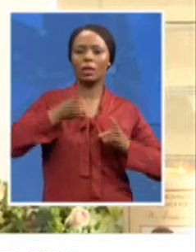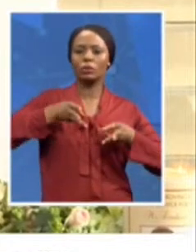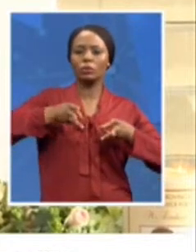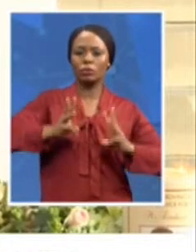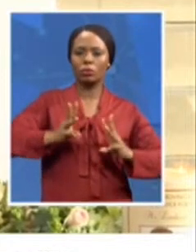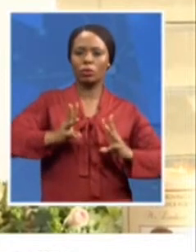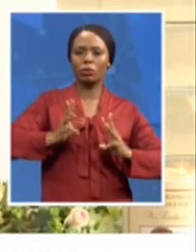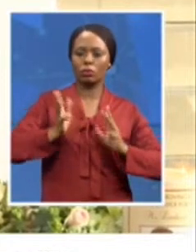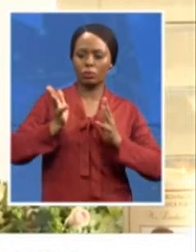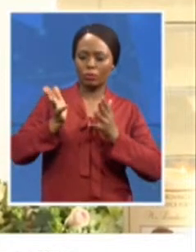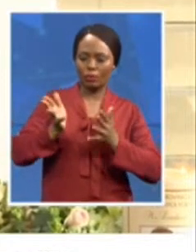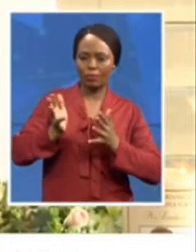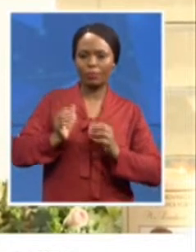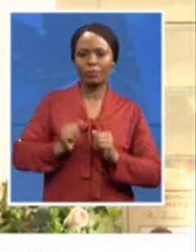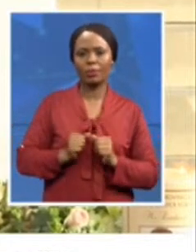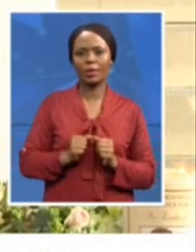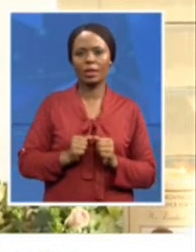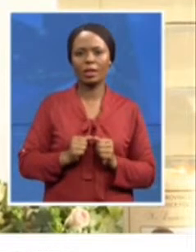word.